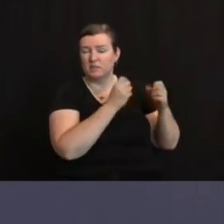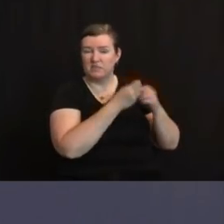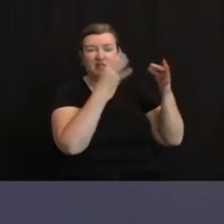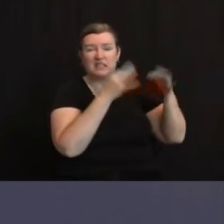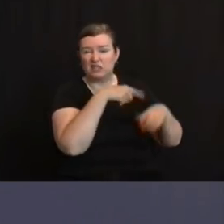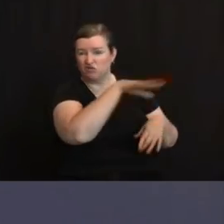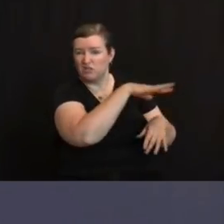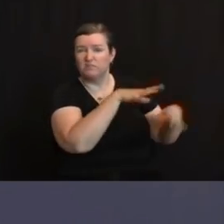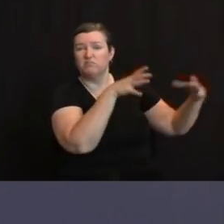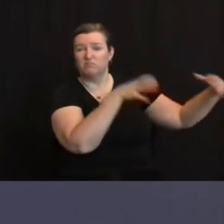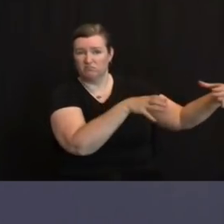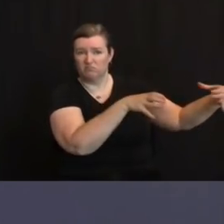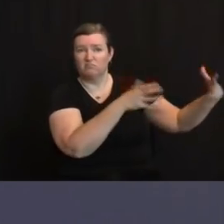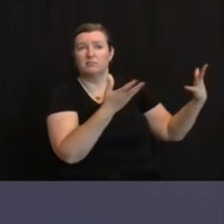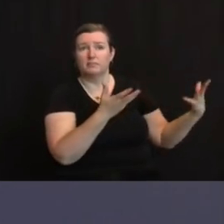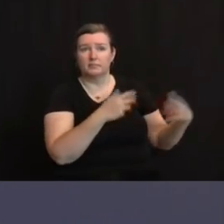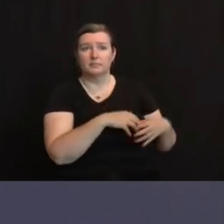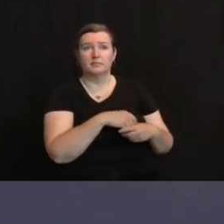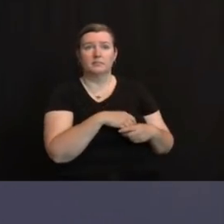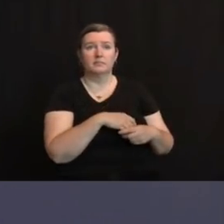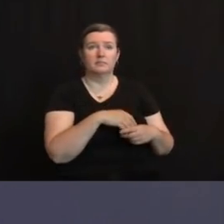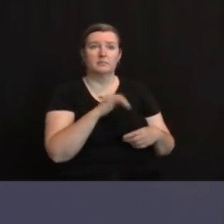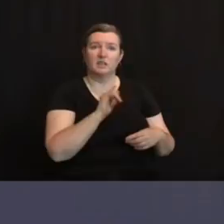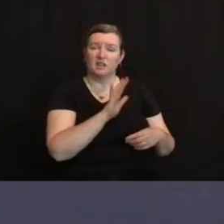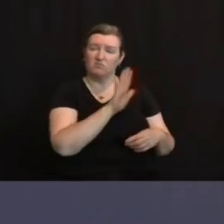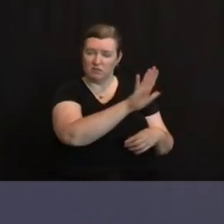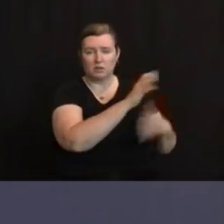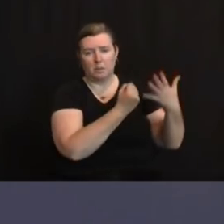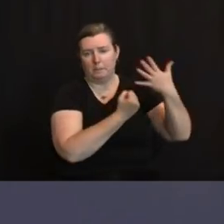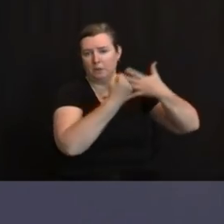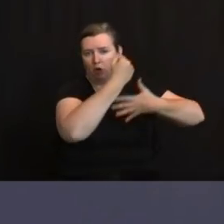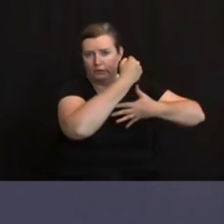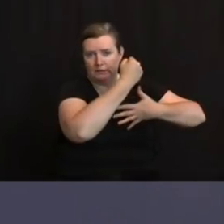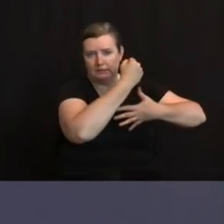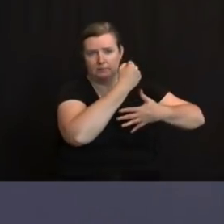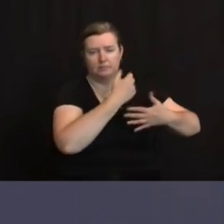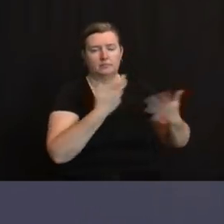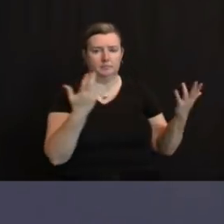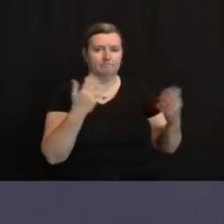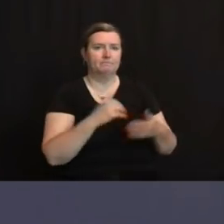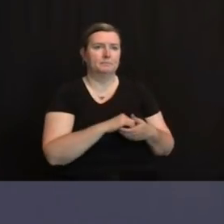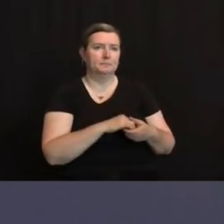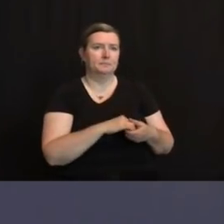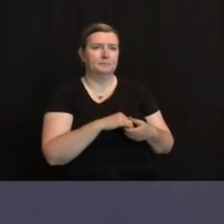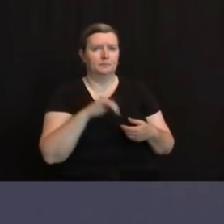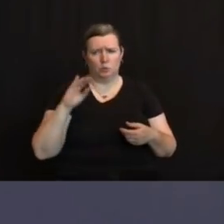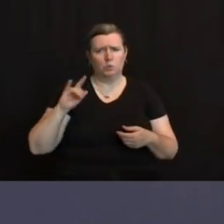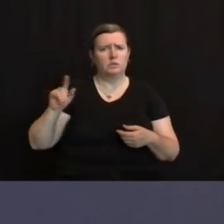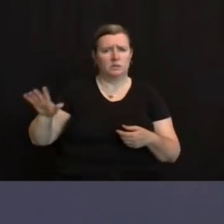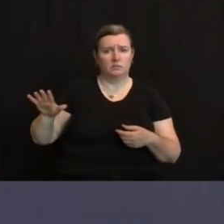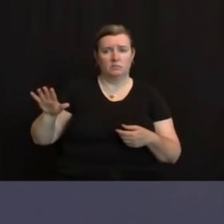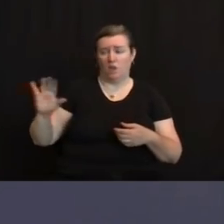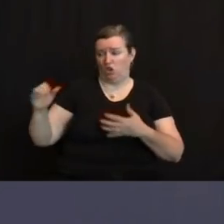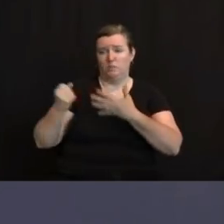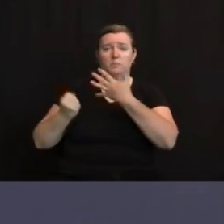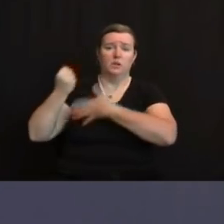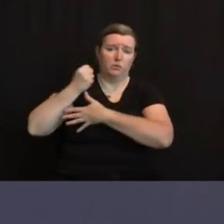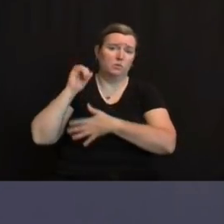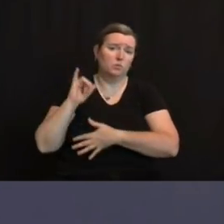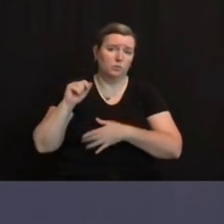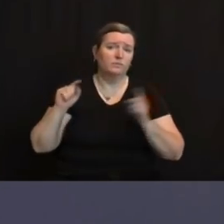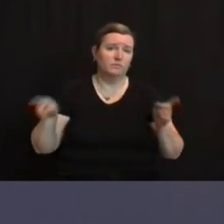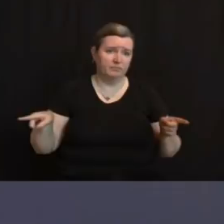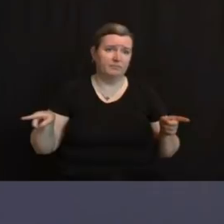it's been a priority in Group 1, Judy, in your three buckets. It's a priority. It has been and continues to be a